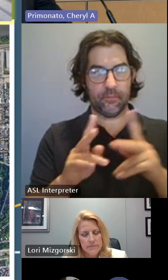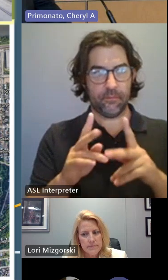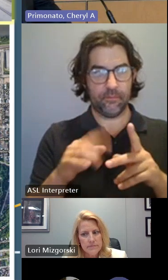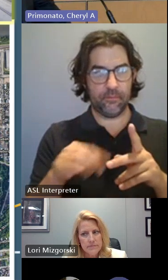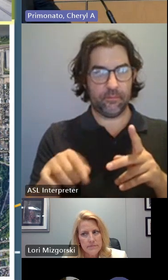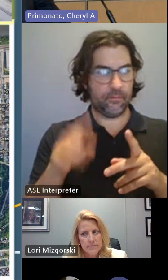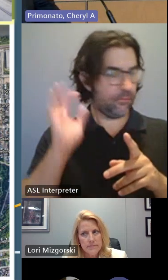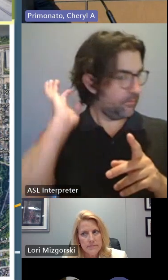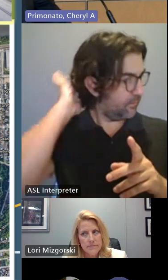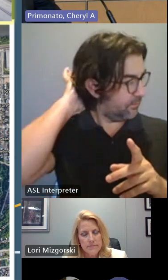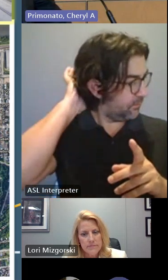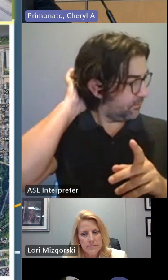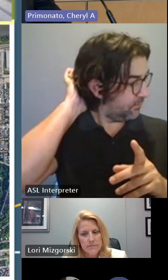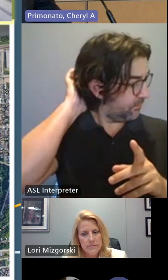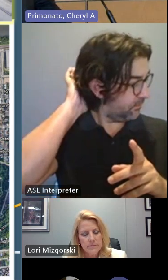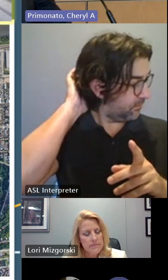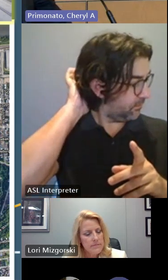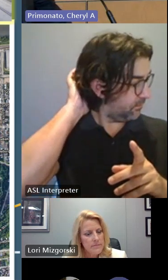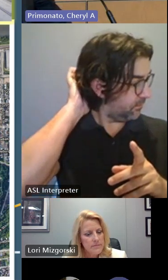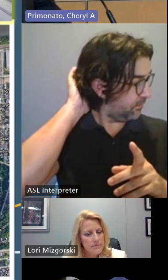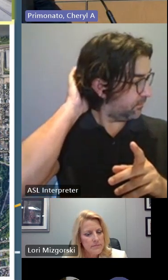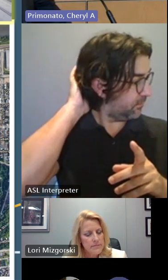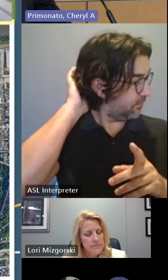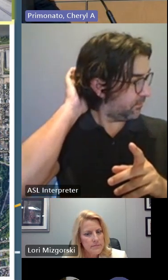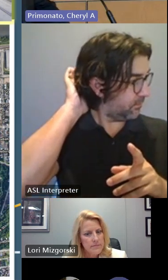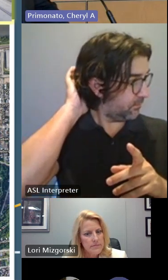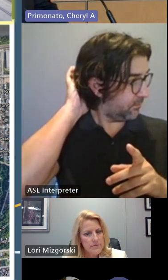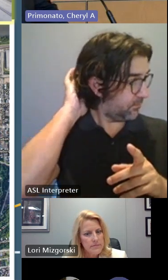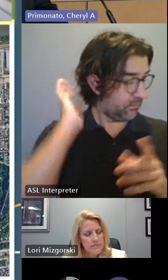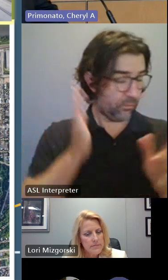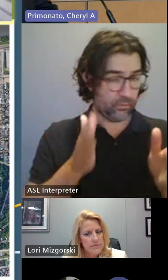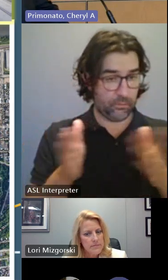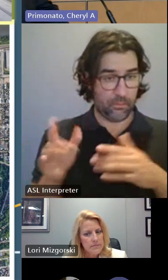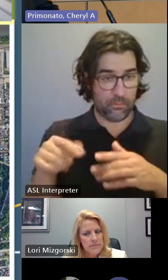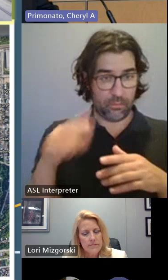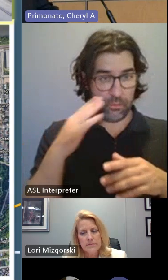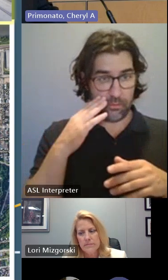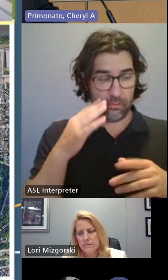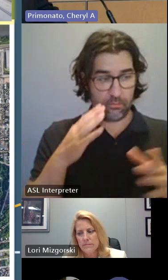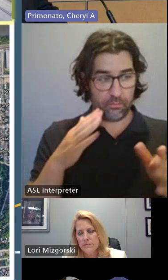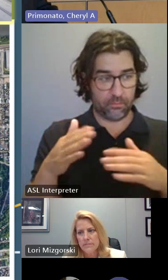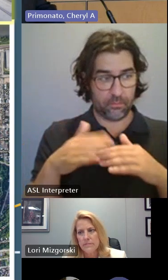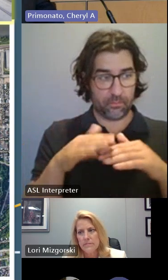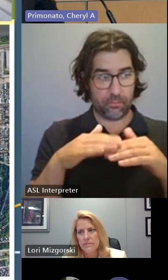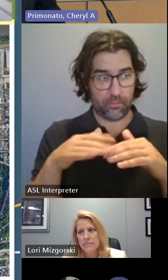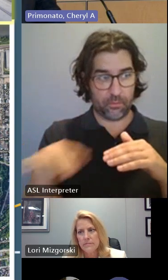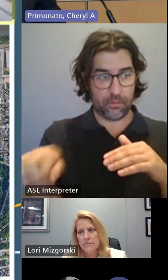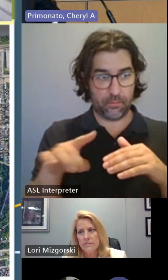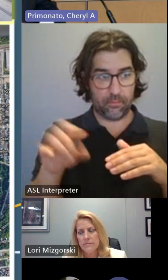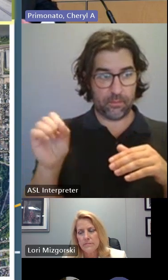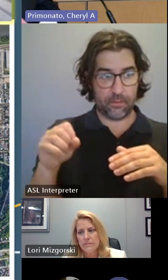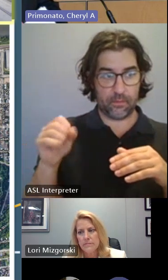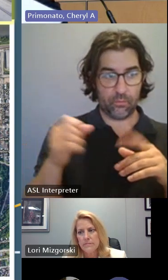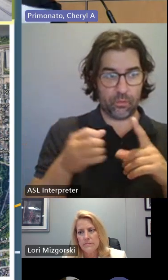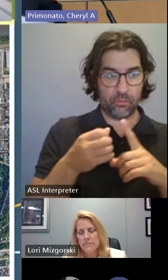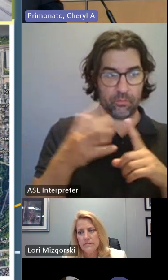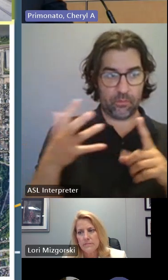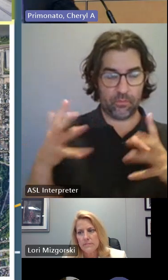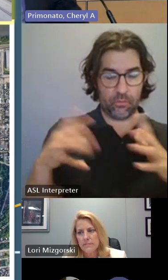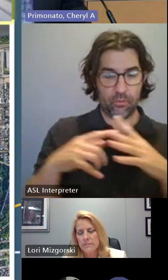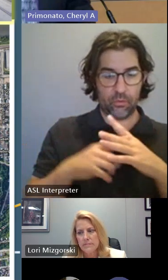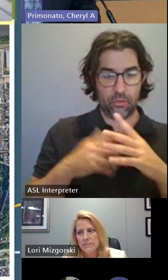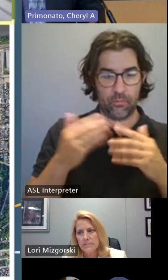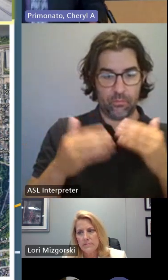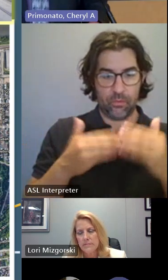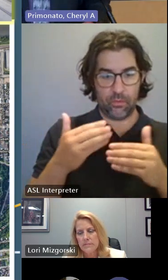find out with that, so I know we're prepared to. Yes, absolutely. And Jim can elaborate on that. We've already started that process